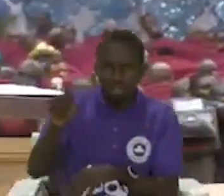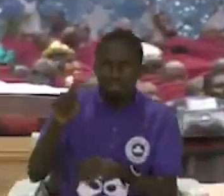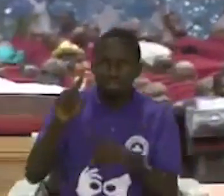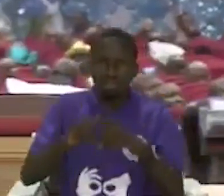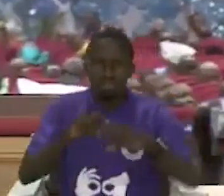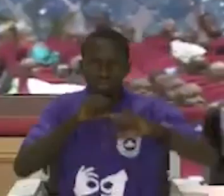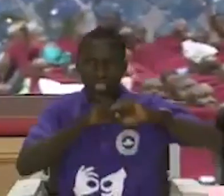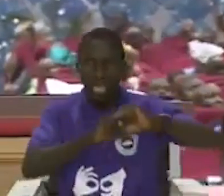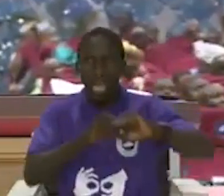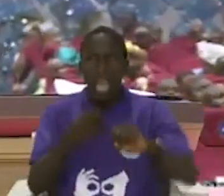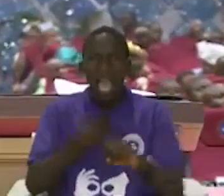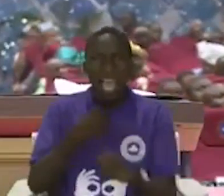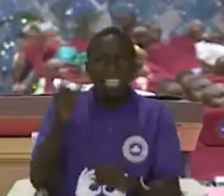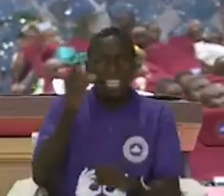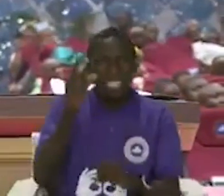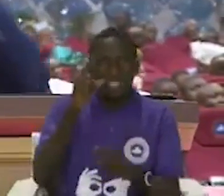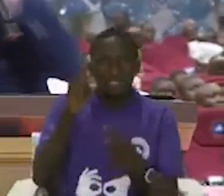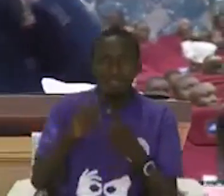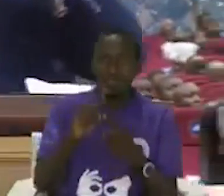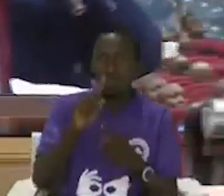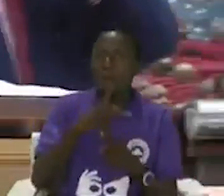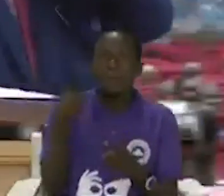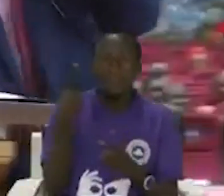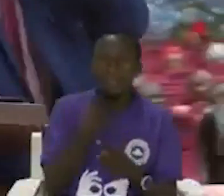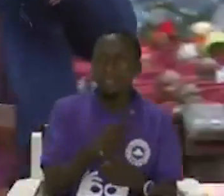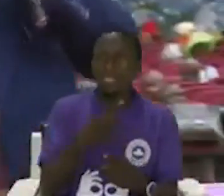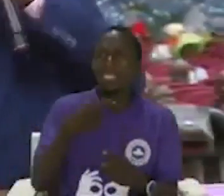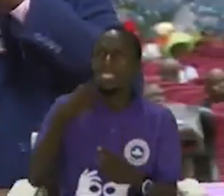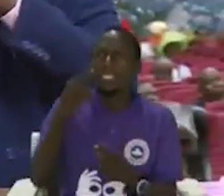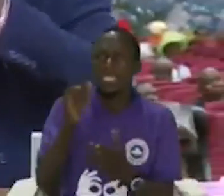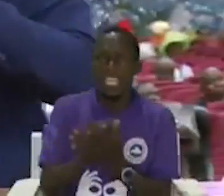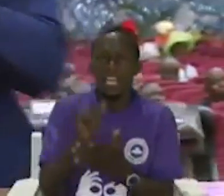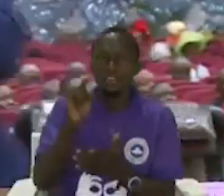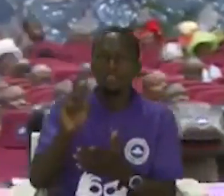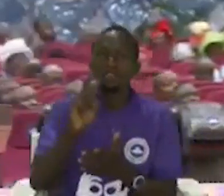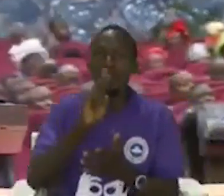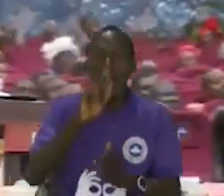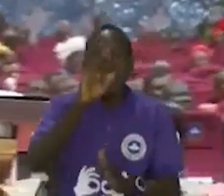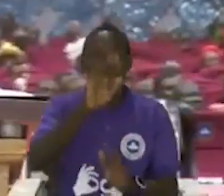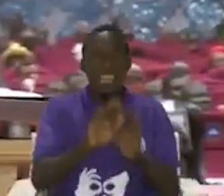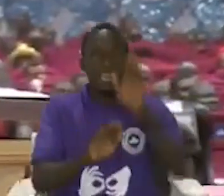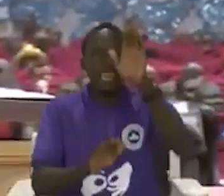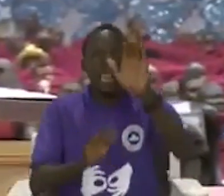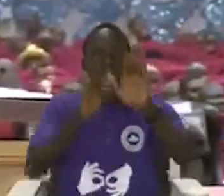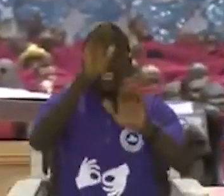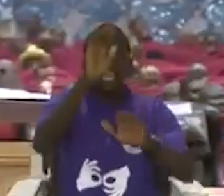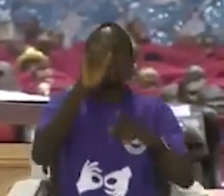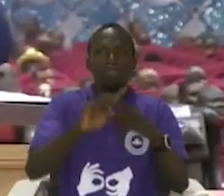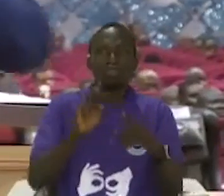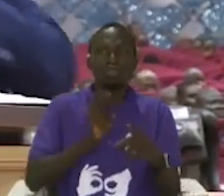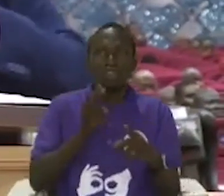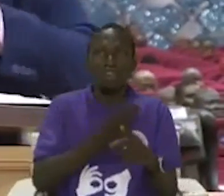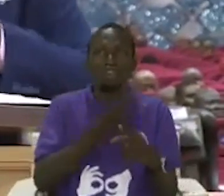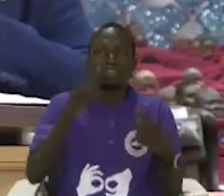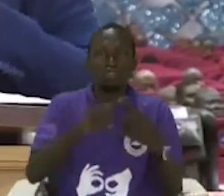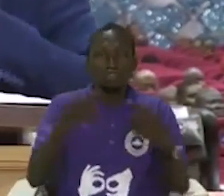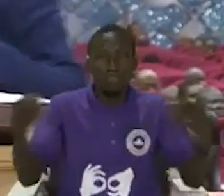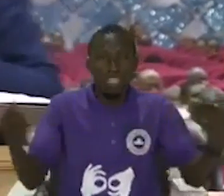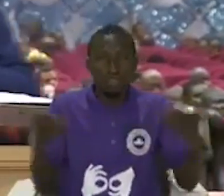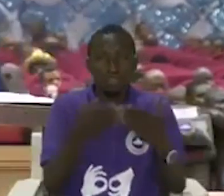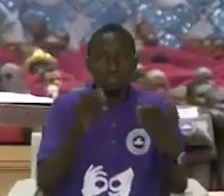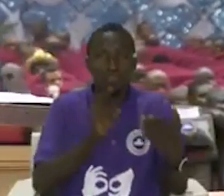I was speaking to one of our PICP. I said to him, you are a ladder to us to introduce us to the Father. That's your